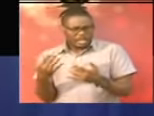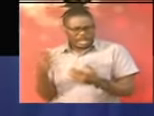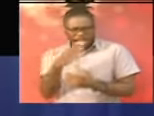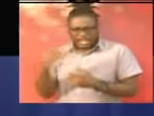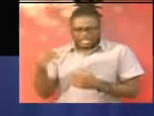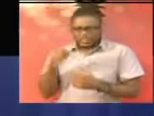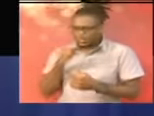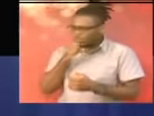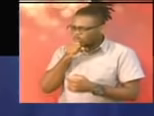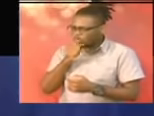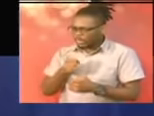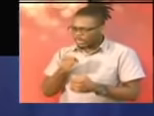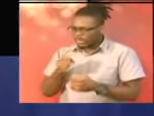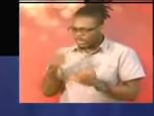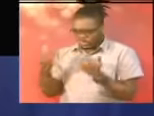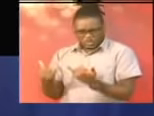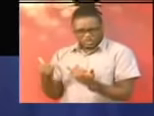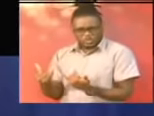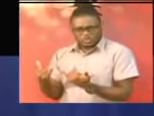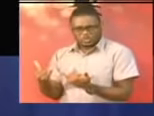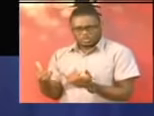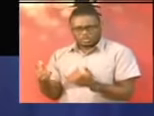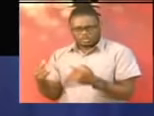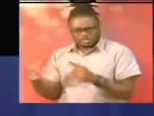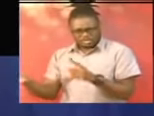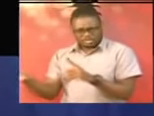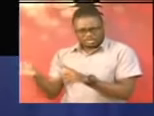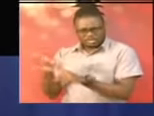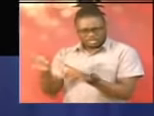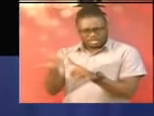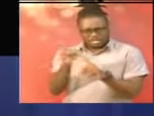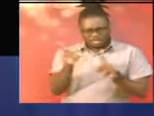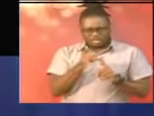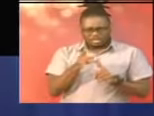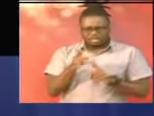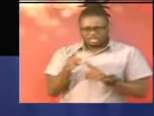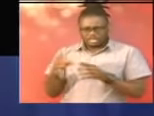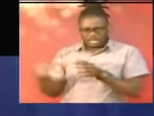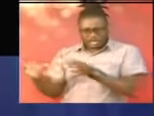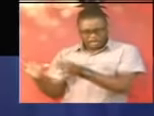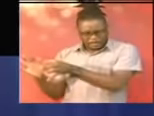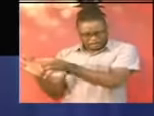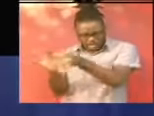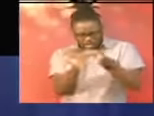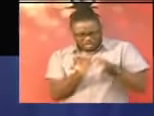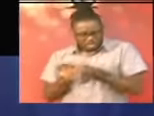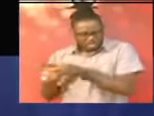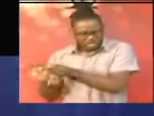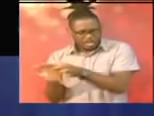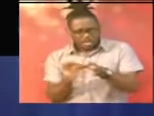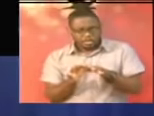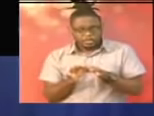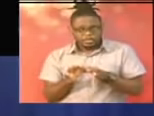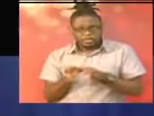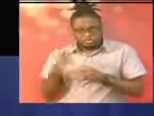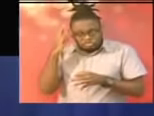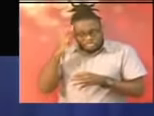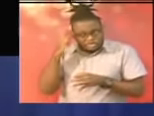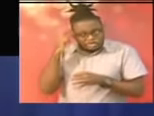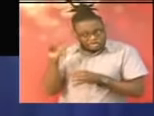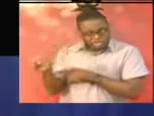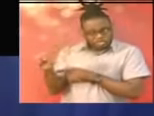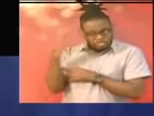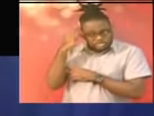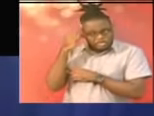while during that whole rush to get vaccines? And has it shown up during your contact tracing exercises? And now my